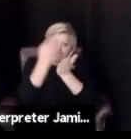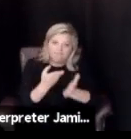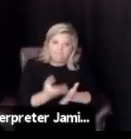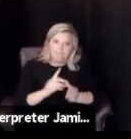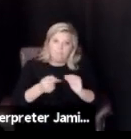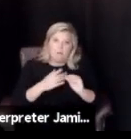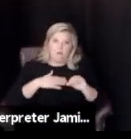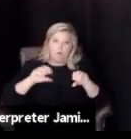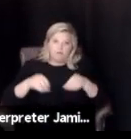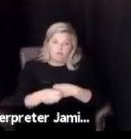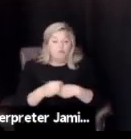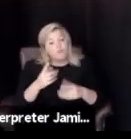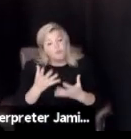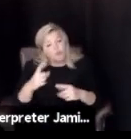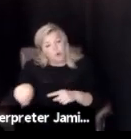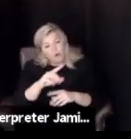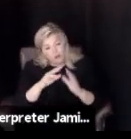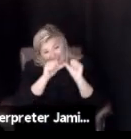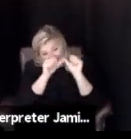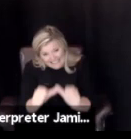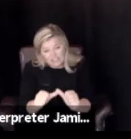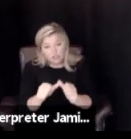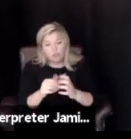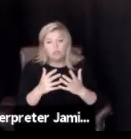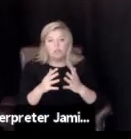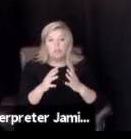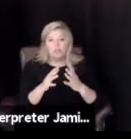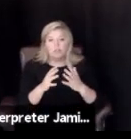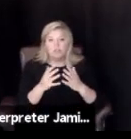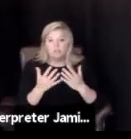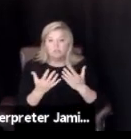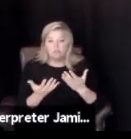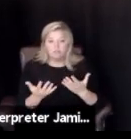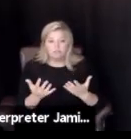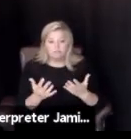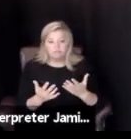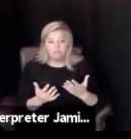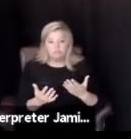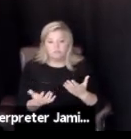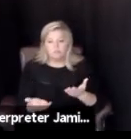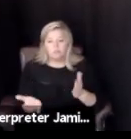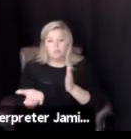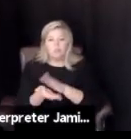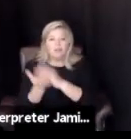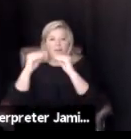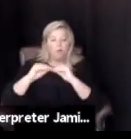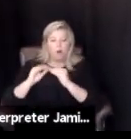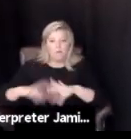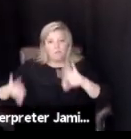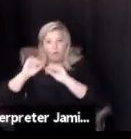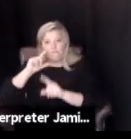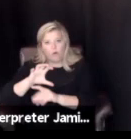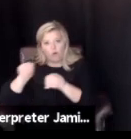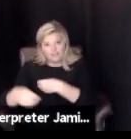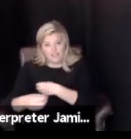to continue to get further and further and further into the organization, where even some of them, that's the average